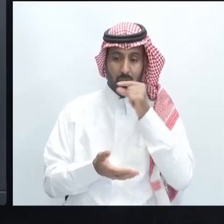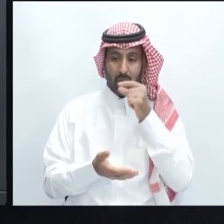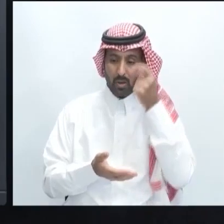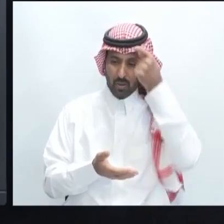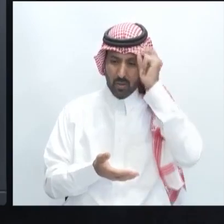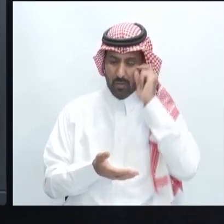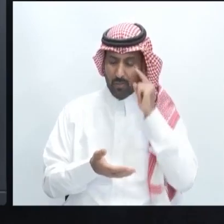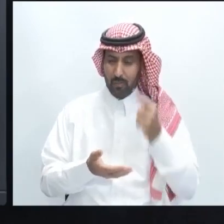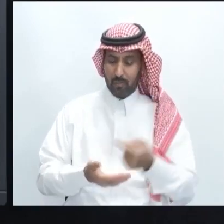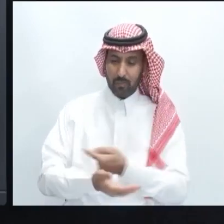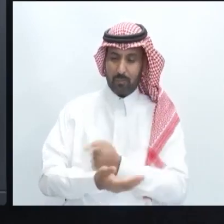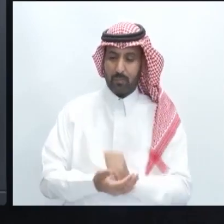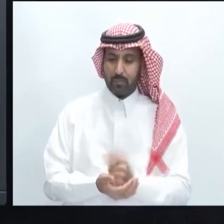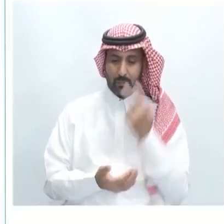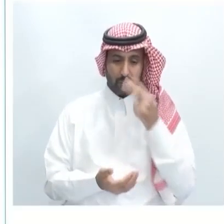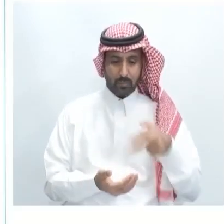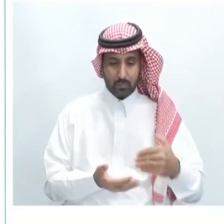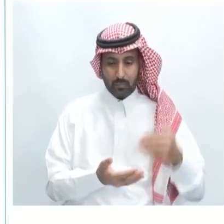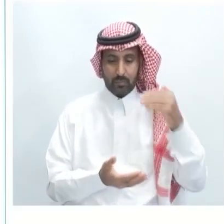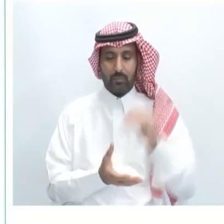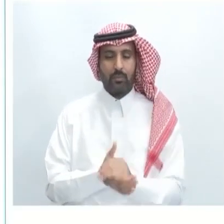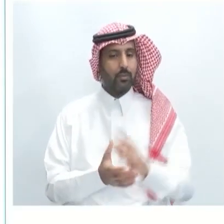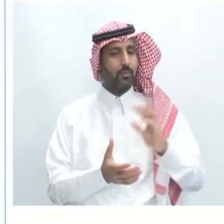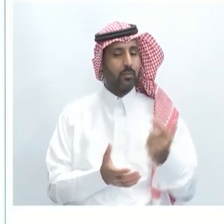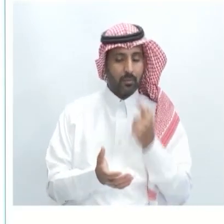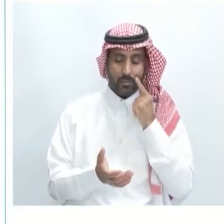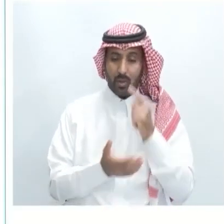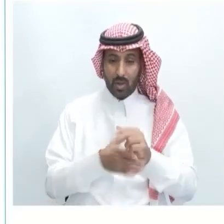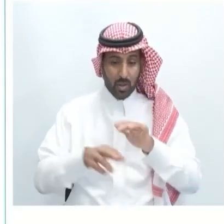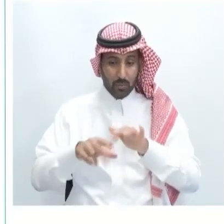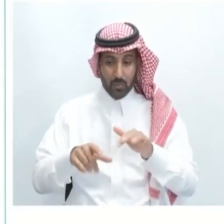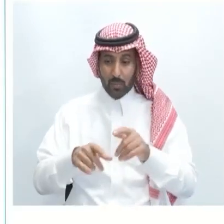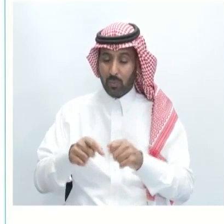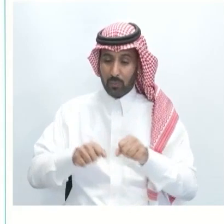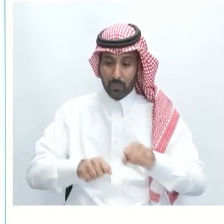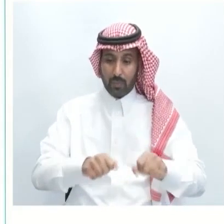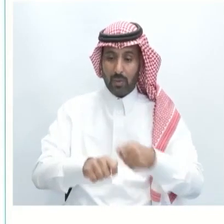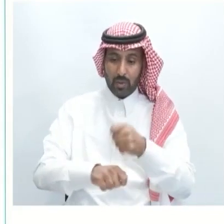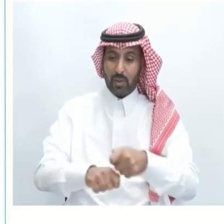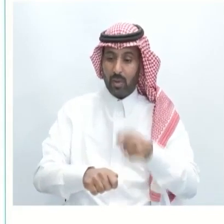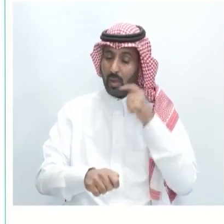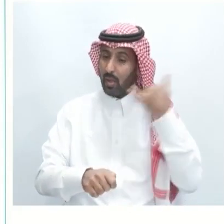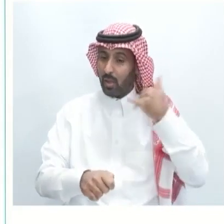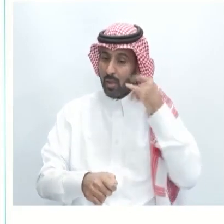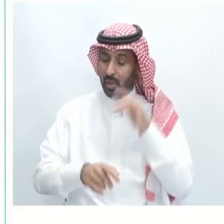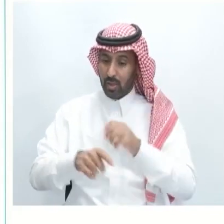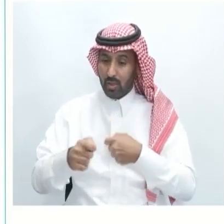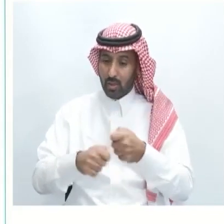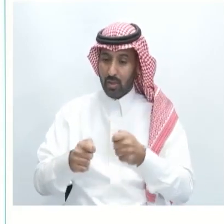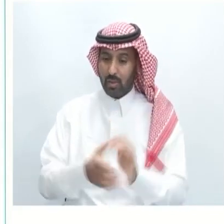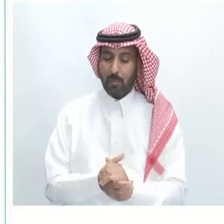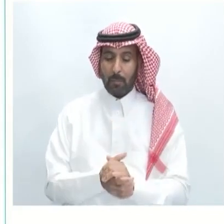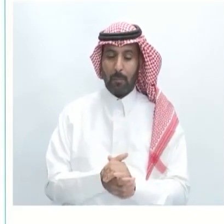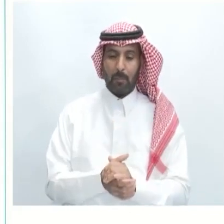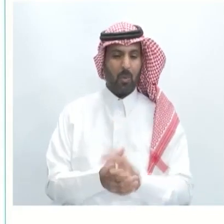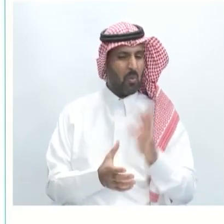watch them as they grow up. What about cashiers and telemarketers? Cashiers and